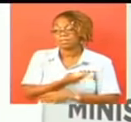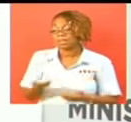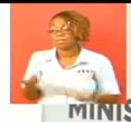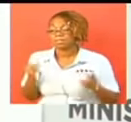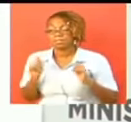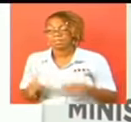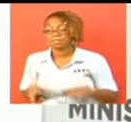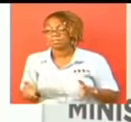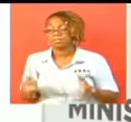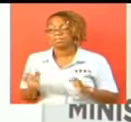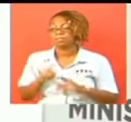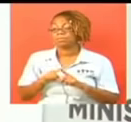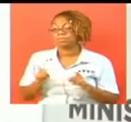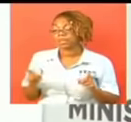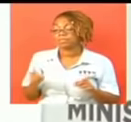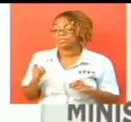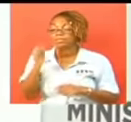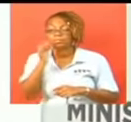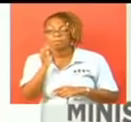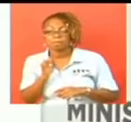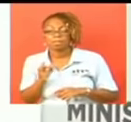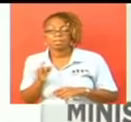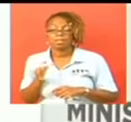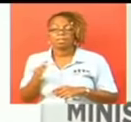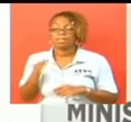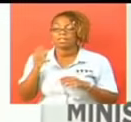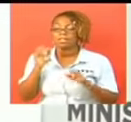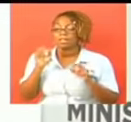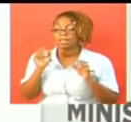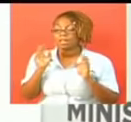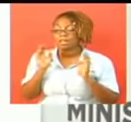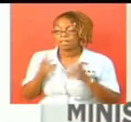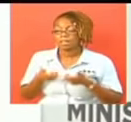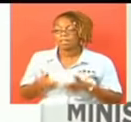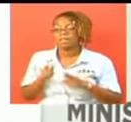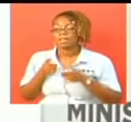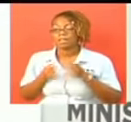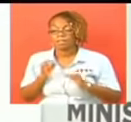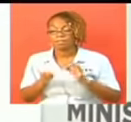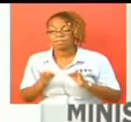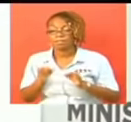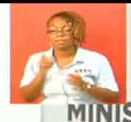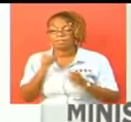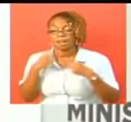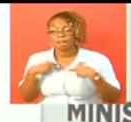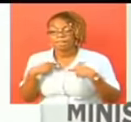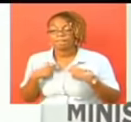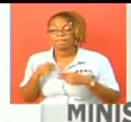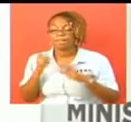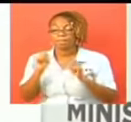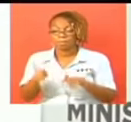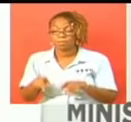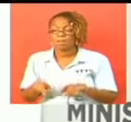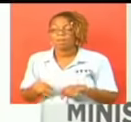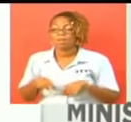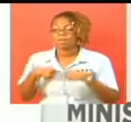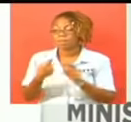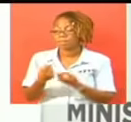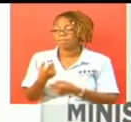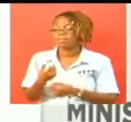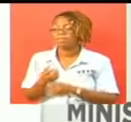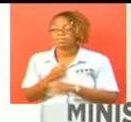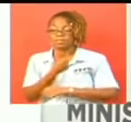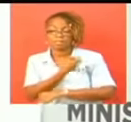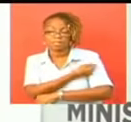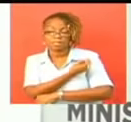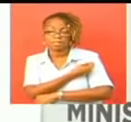if you're in a high-risk category and you have the chance to take the vaccine, to complete the vaccination schedule before trying